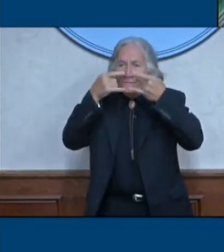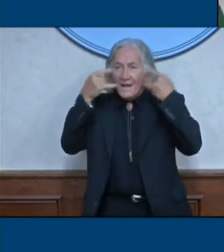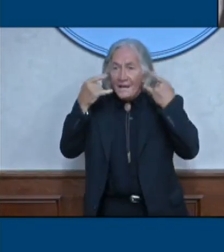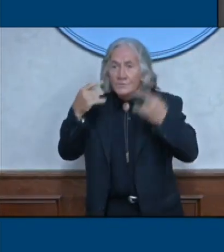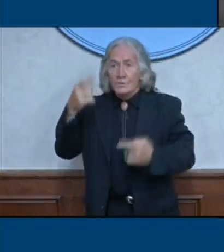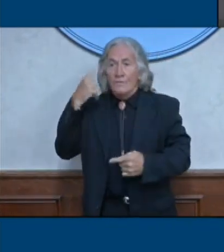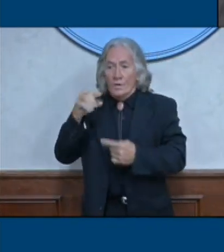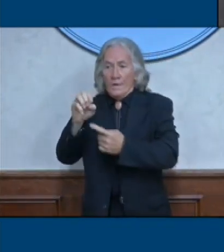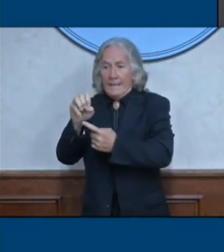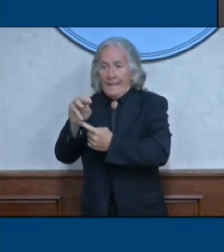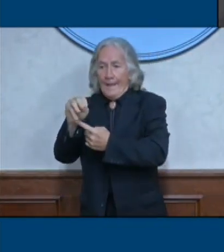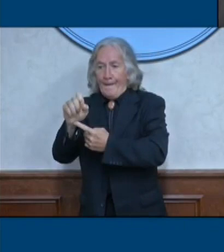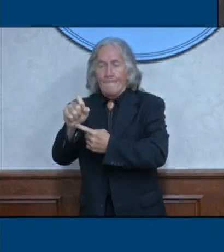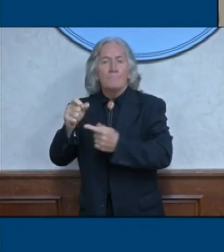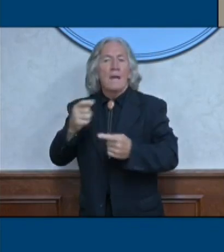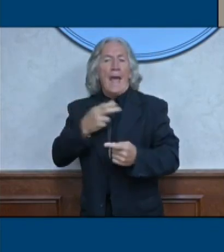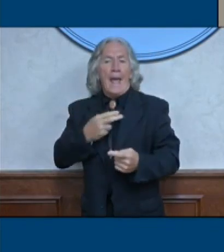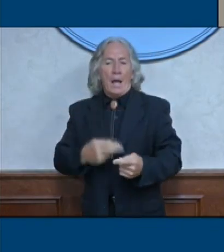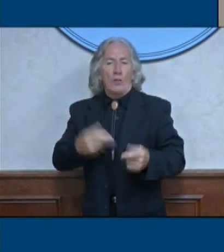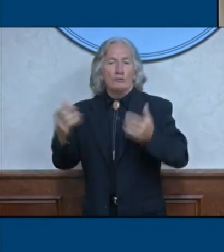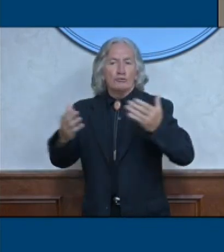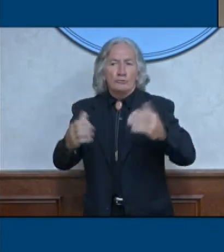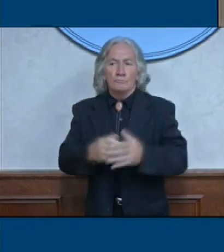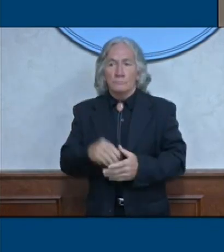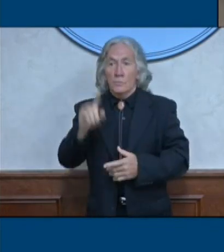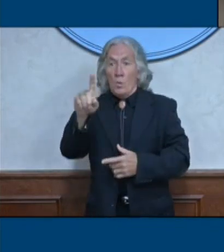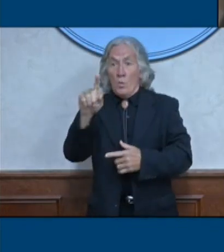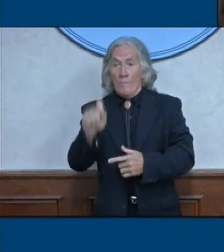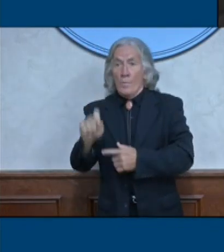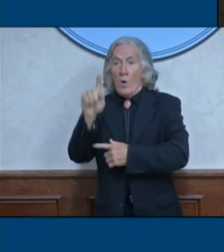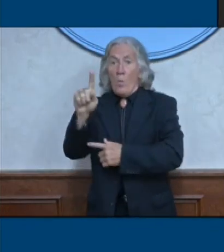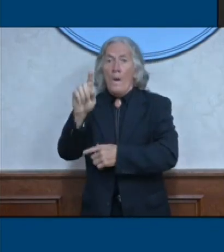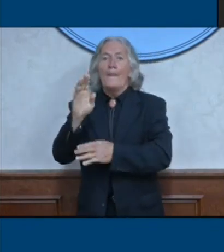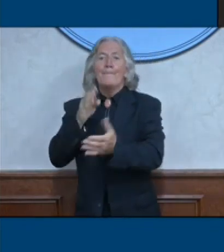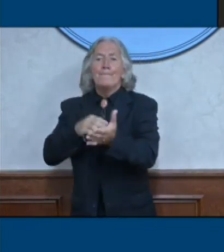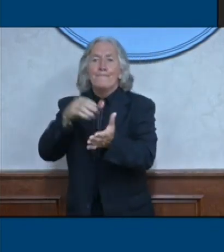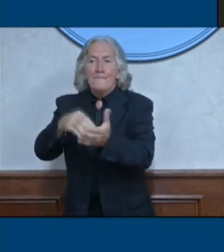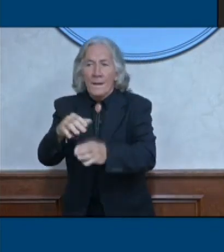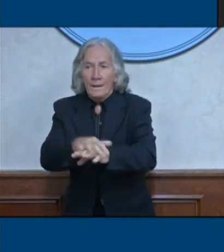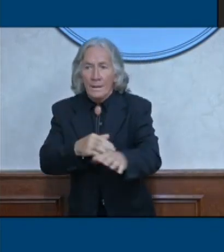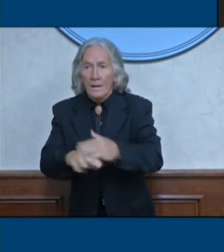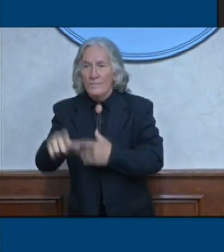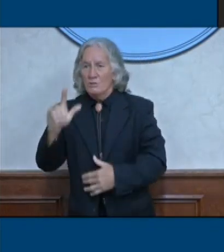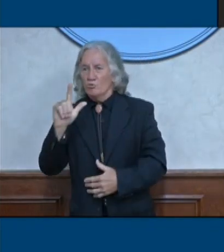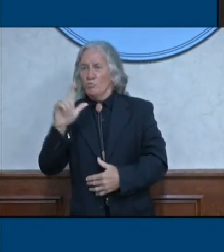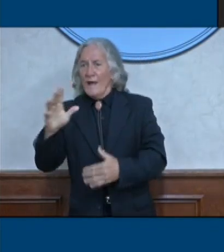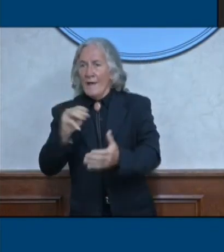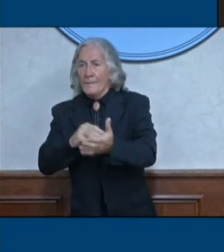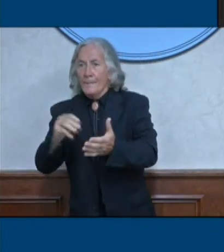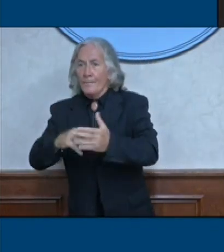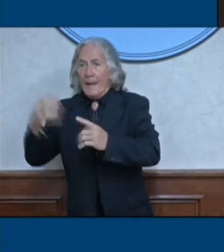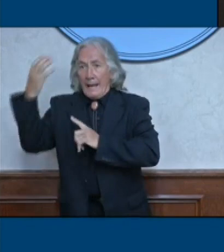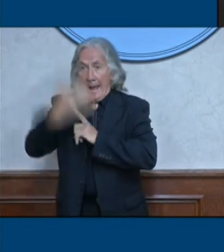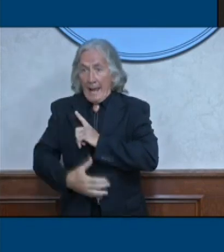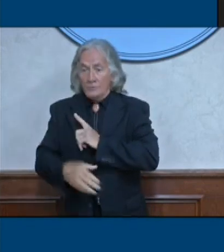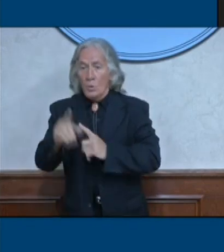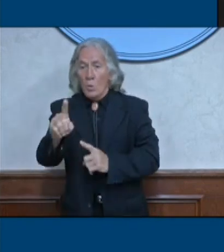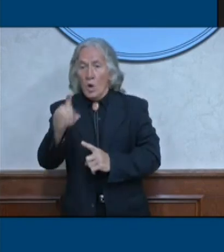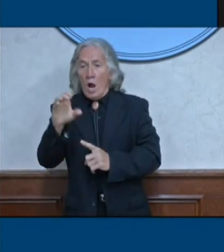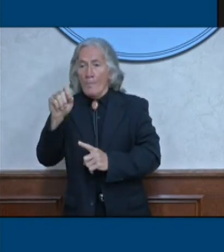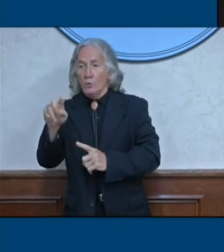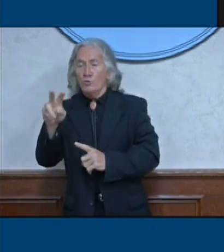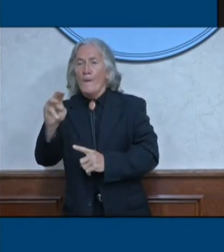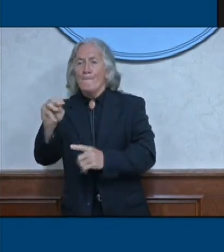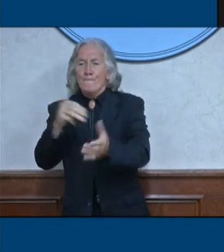market for EMS and for healthcare responders, 1.1 billion gloves, 25 million gowns, and 102 million